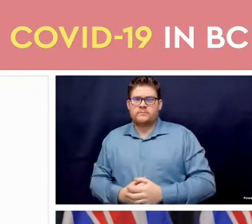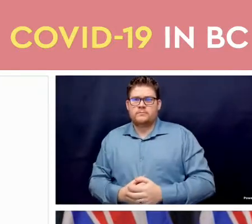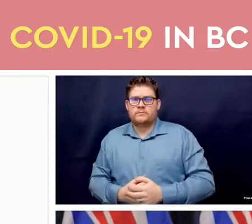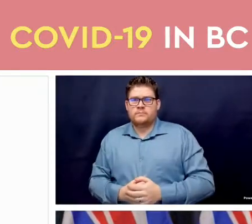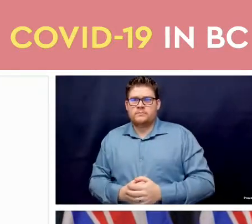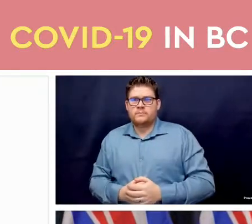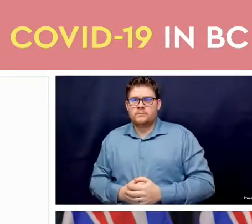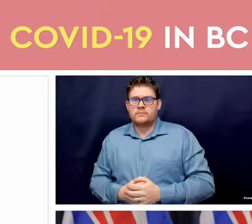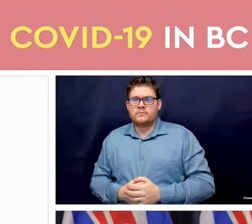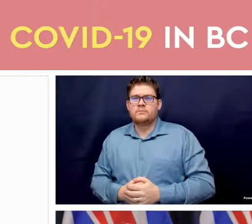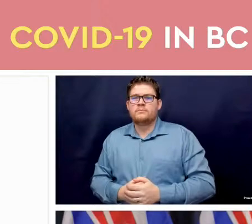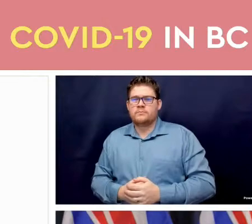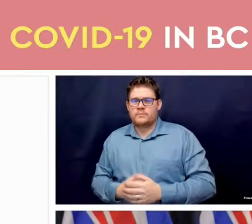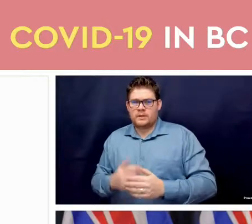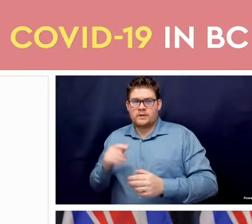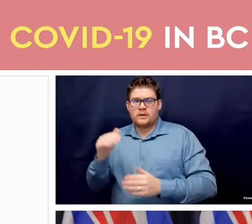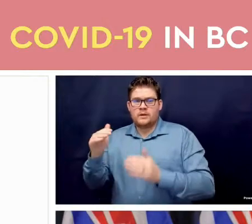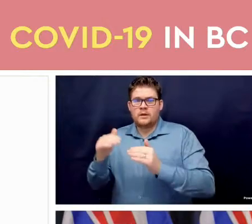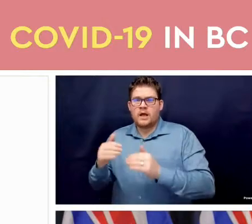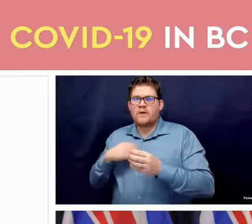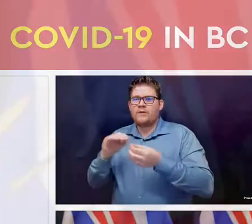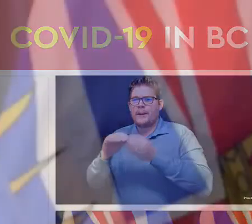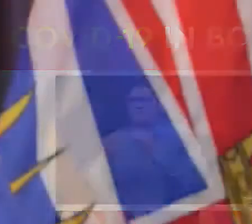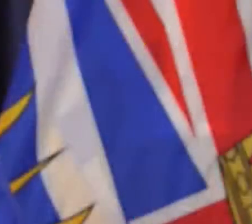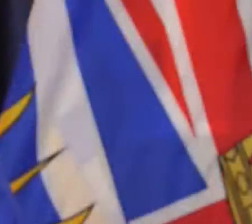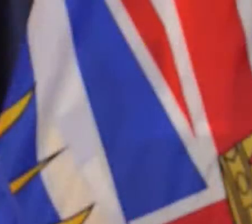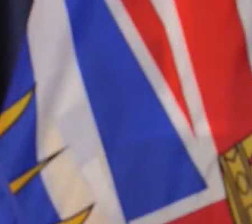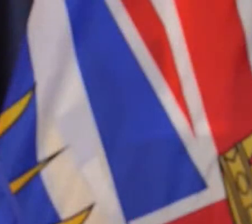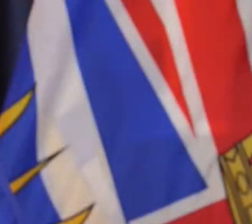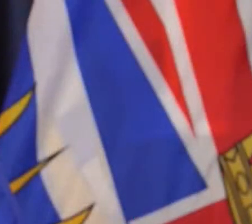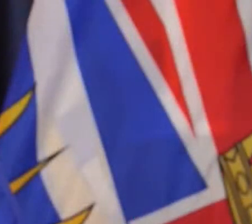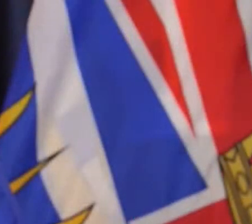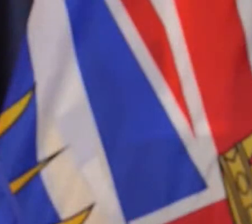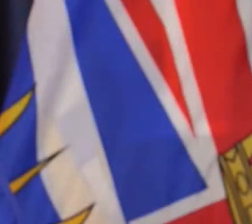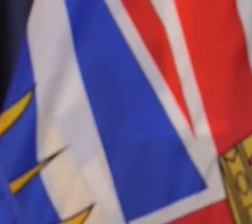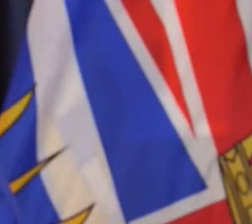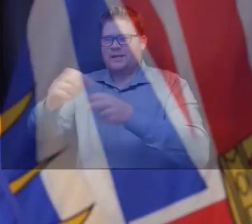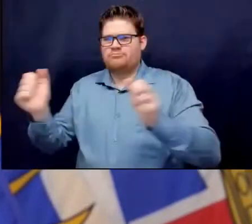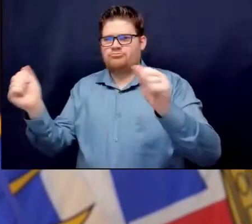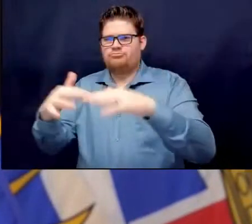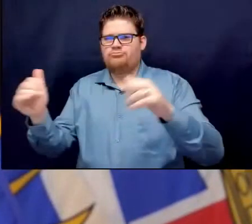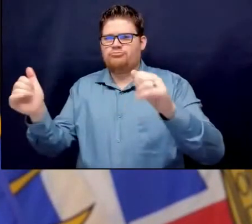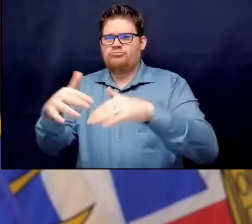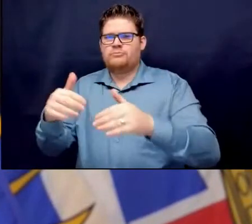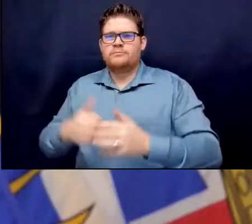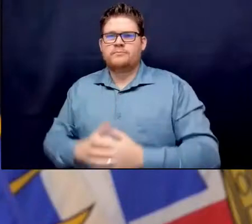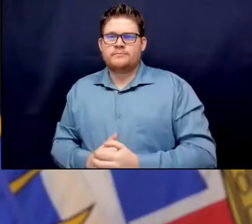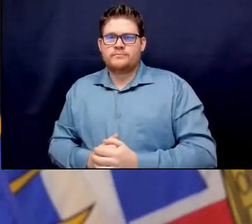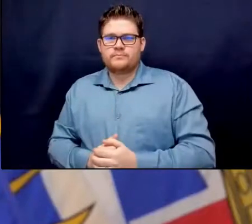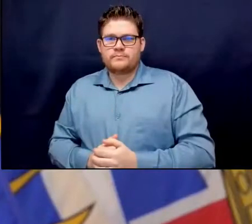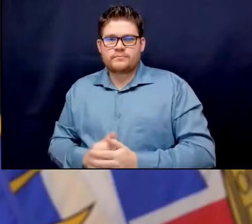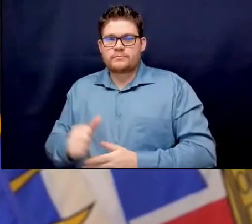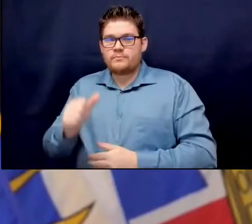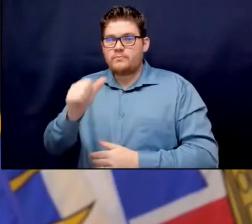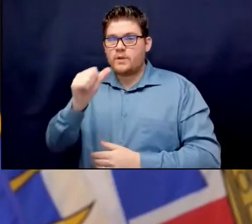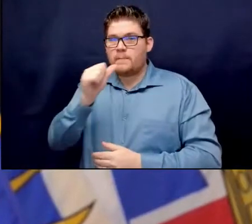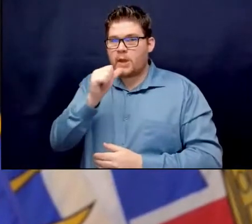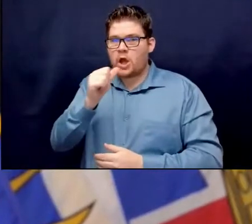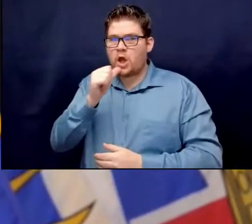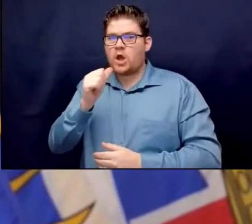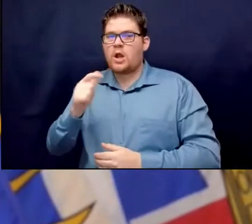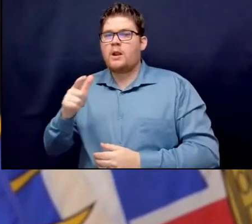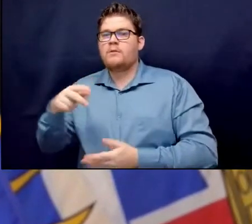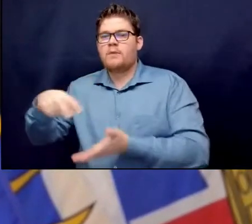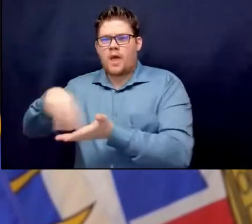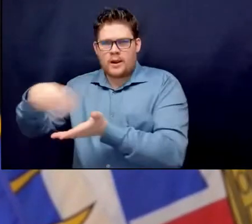we are making changes to our testing guidance, as we've talked about, but the starting point for all of us remains unchanged. If you're